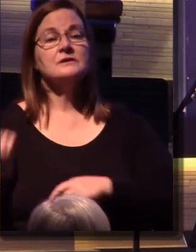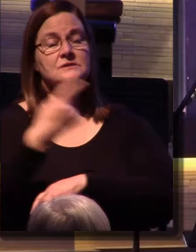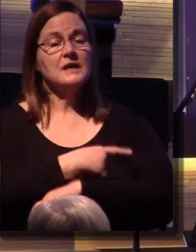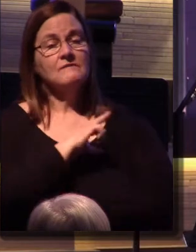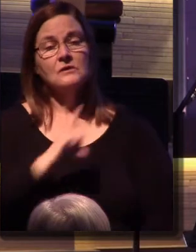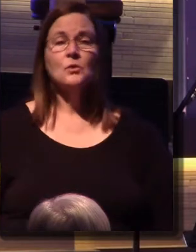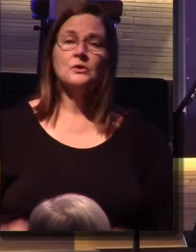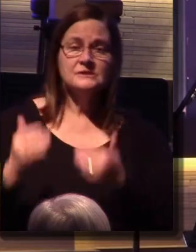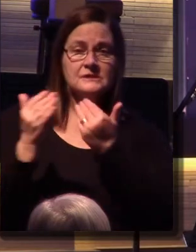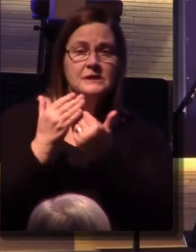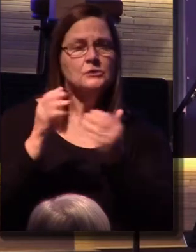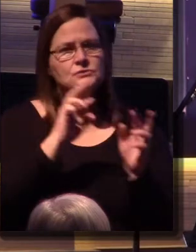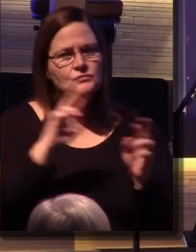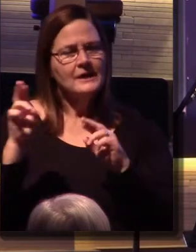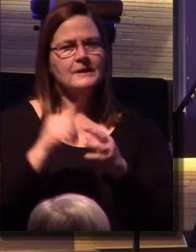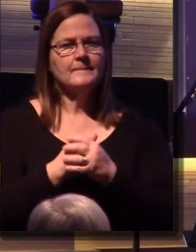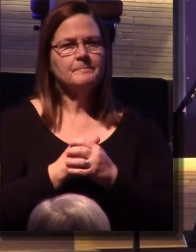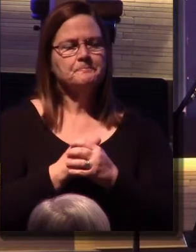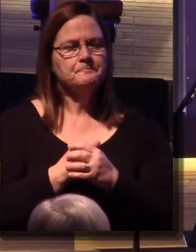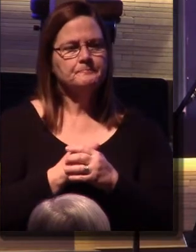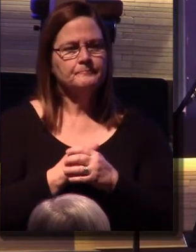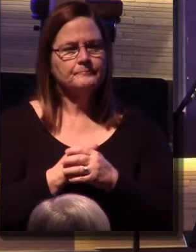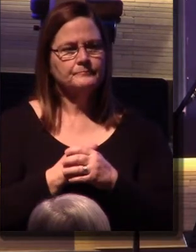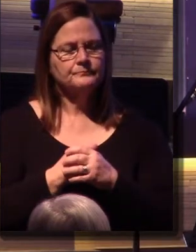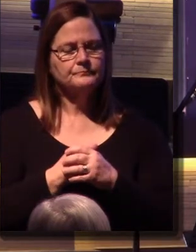near. It's ready to go. And then